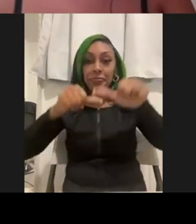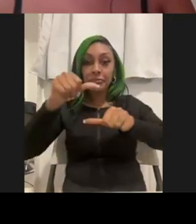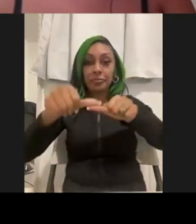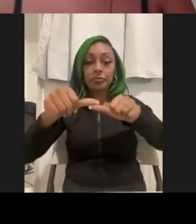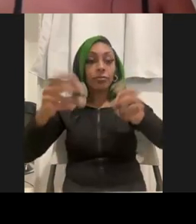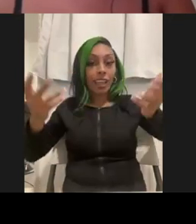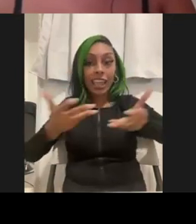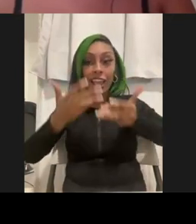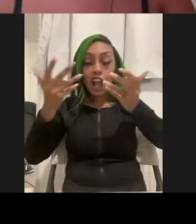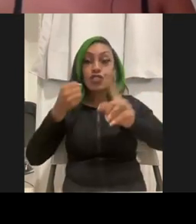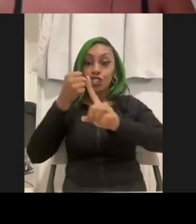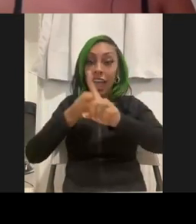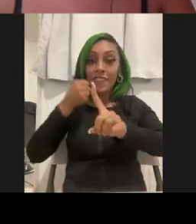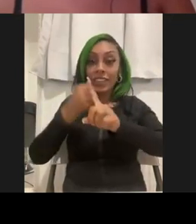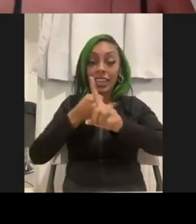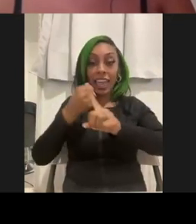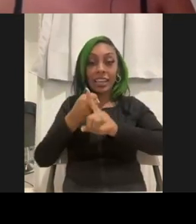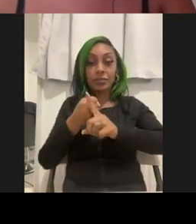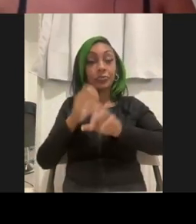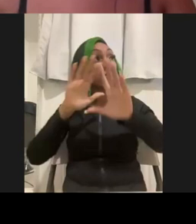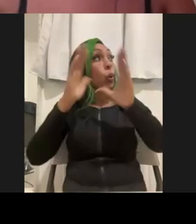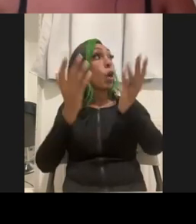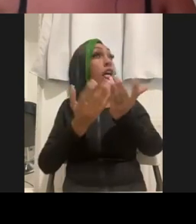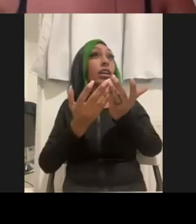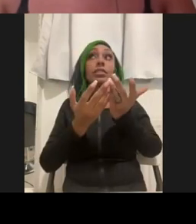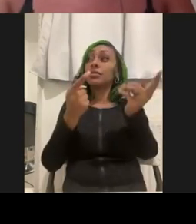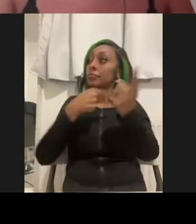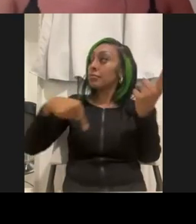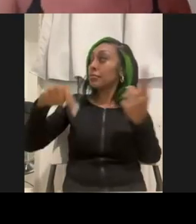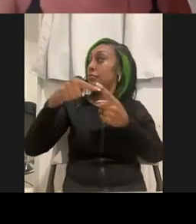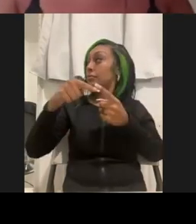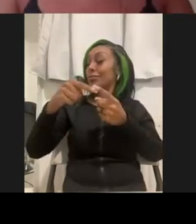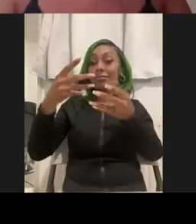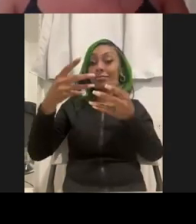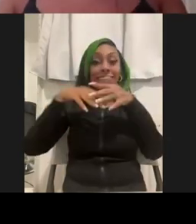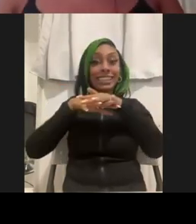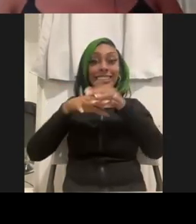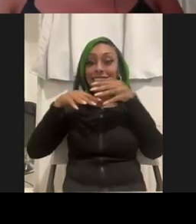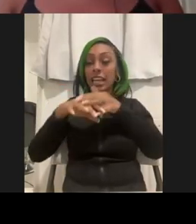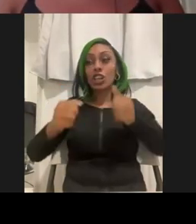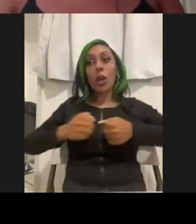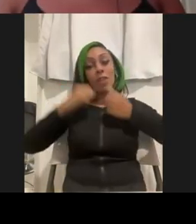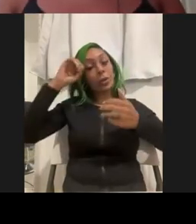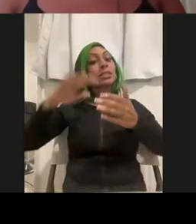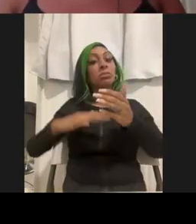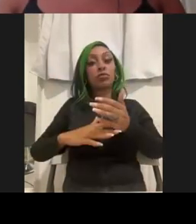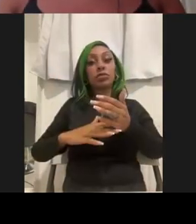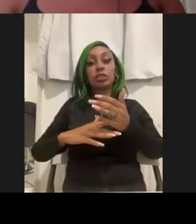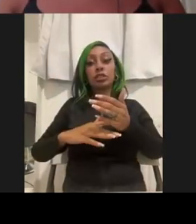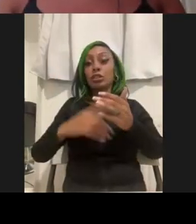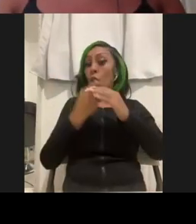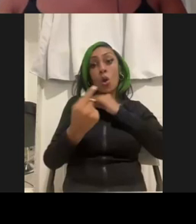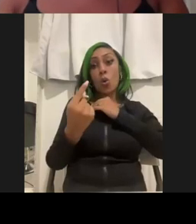and advocate for. A world where the multiple intersections of our experiences are not only taken